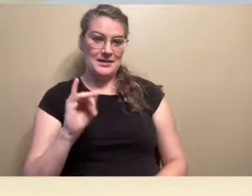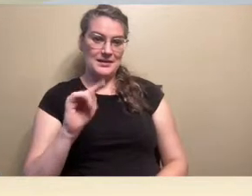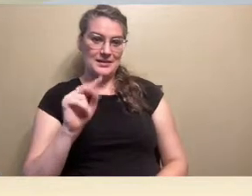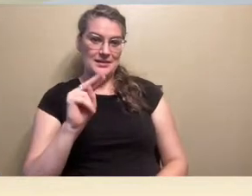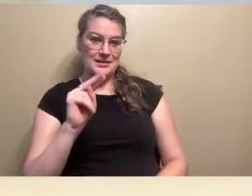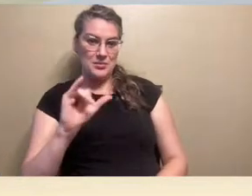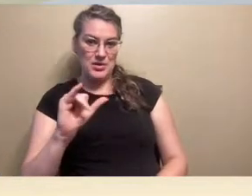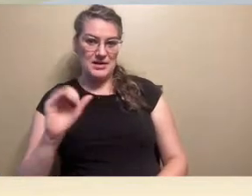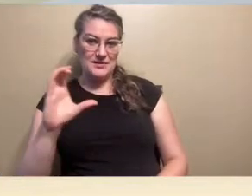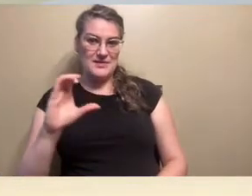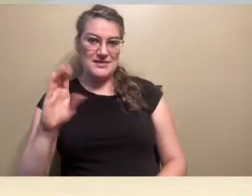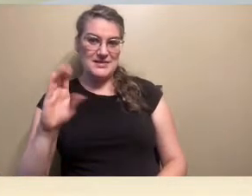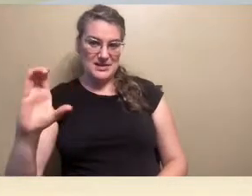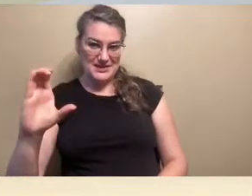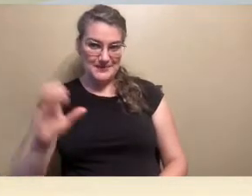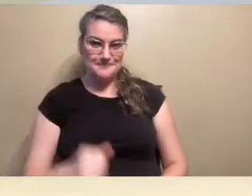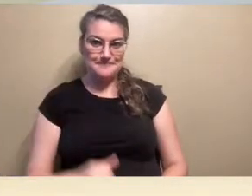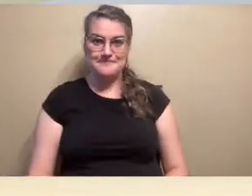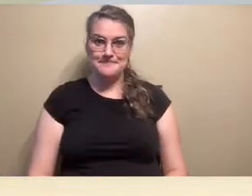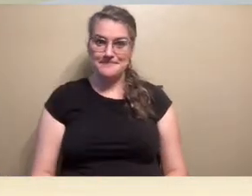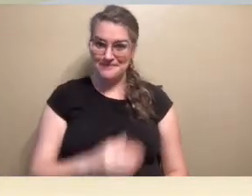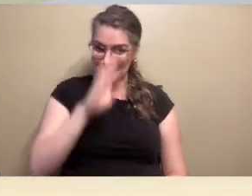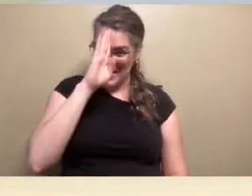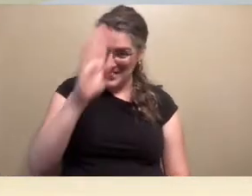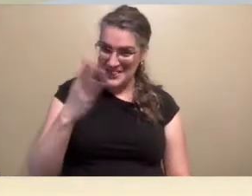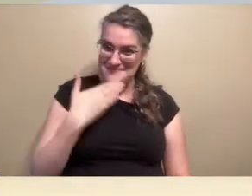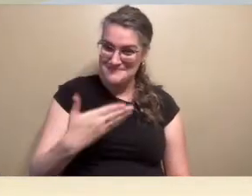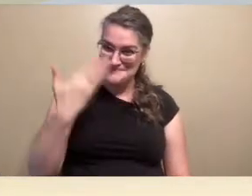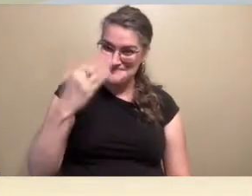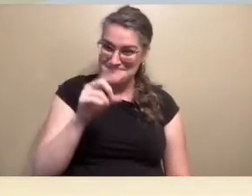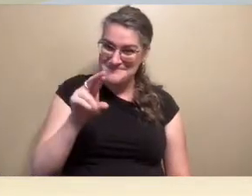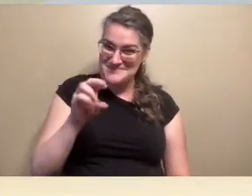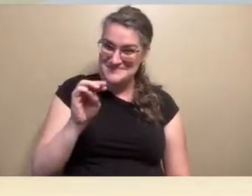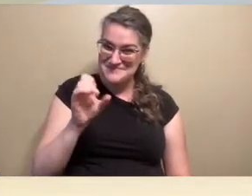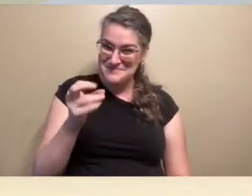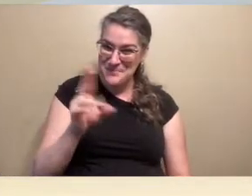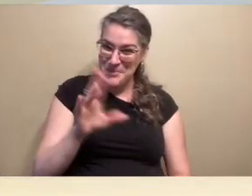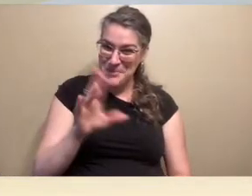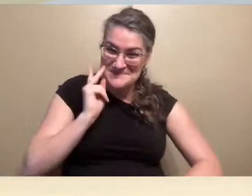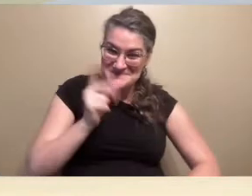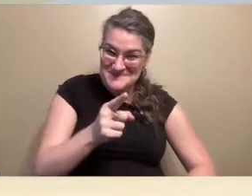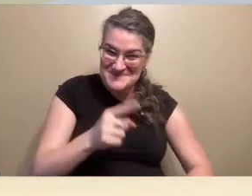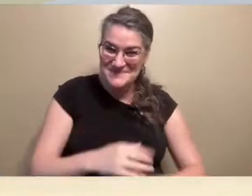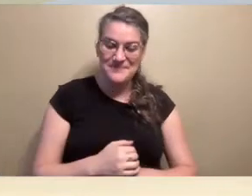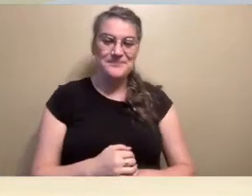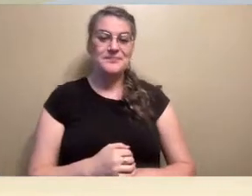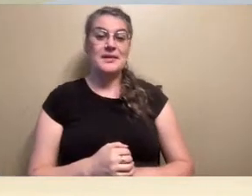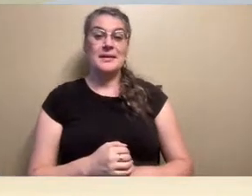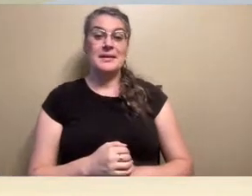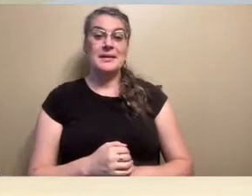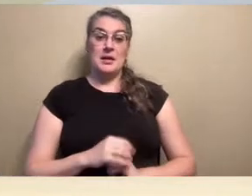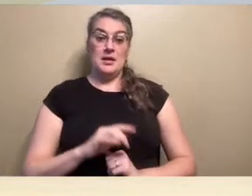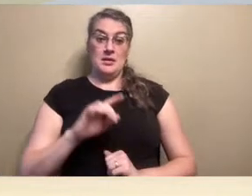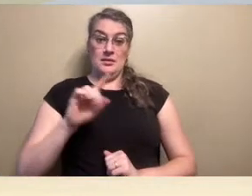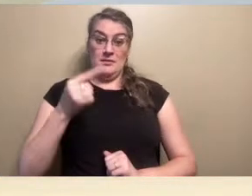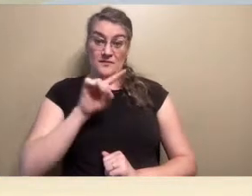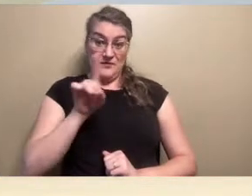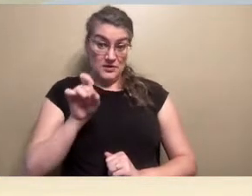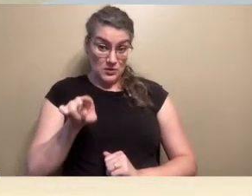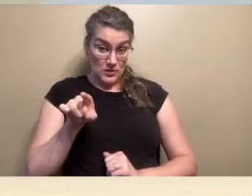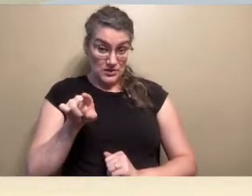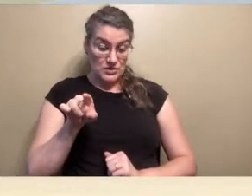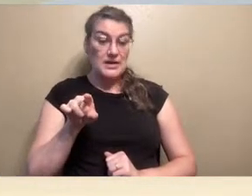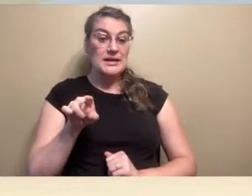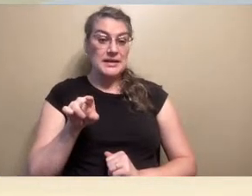CBC. Hello, Dr. Morrison. It's very nice to see you. So I guess my first question is about the